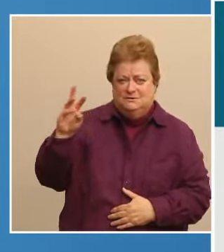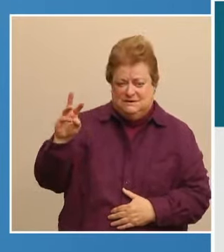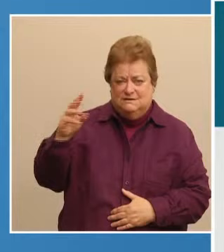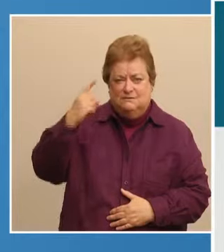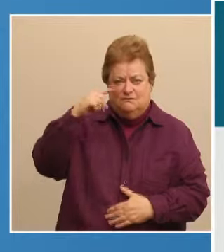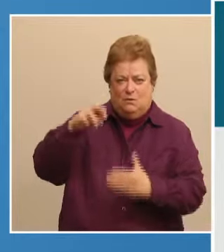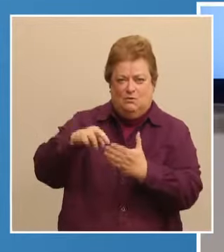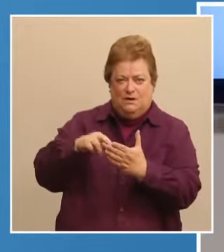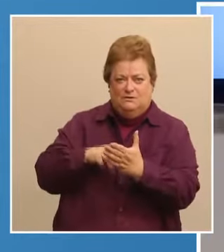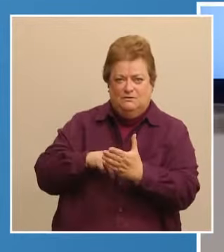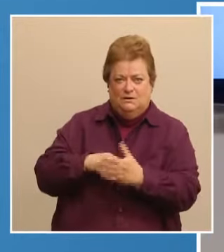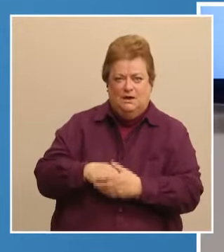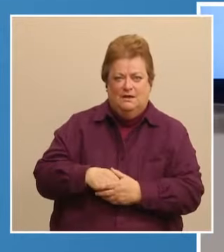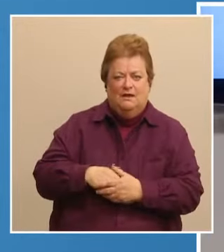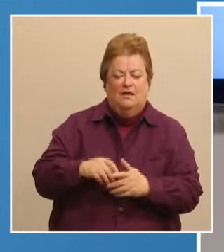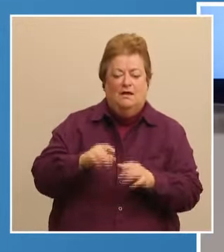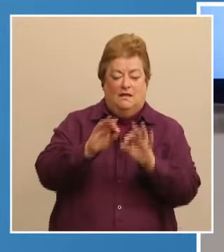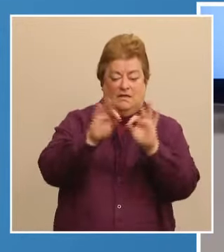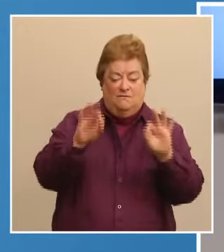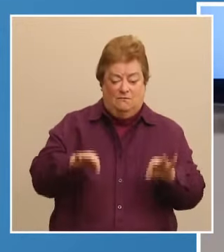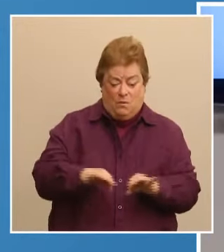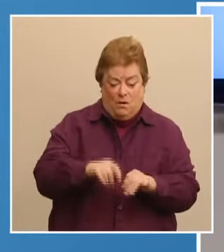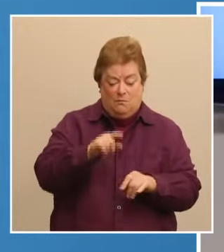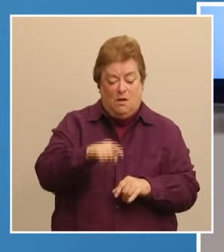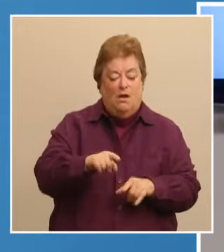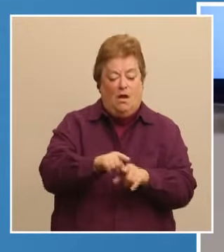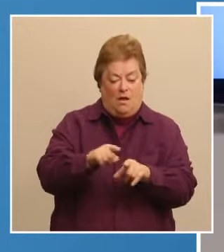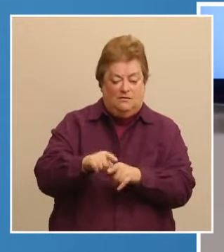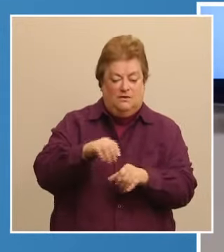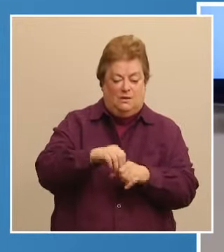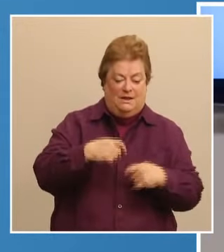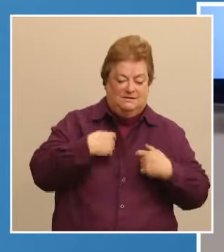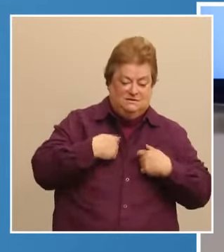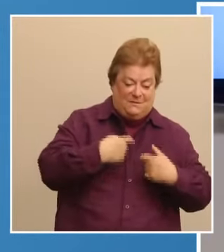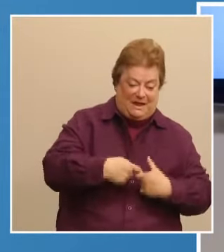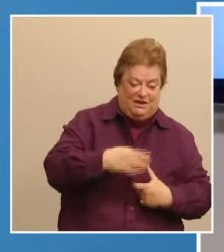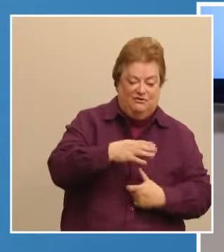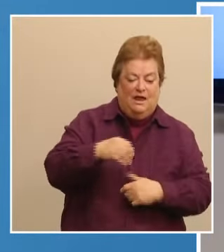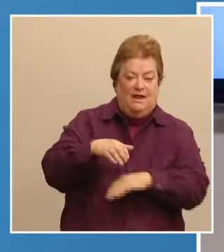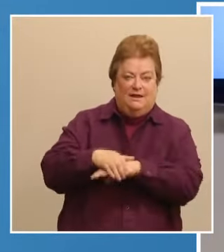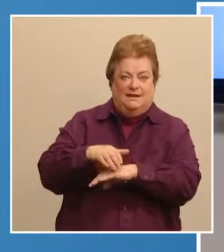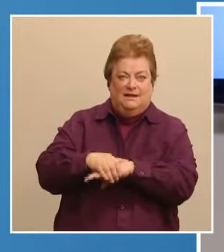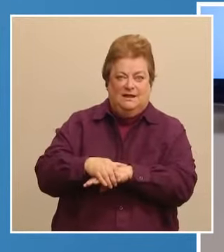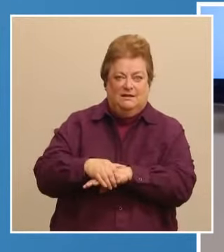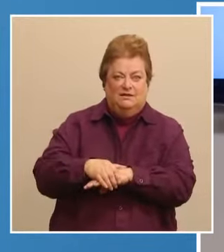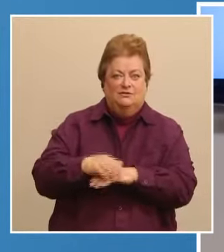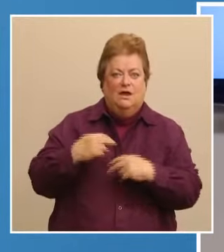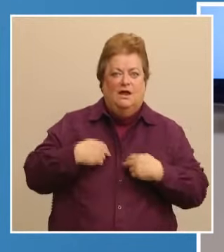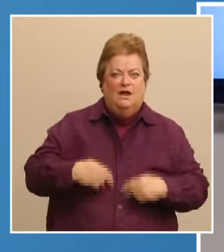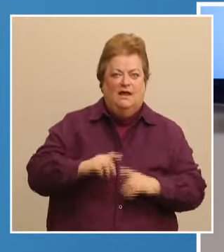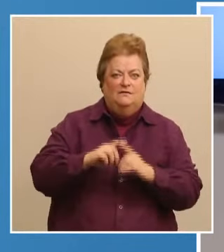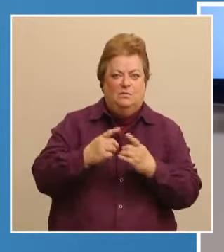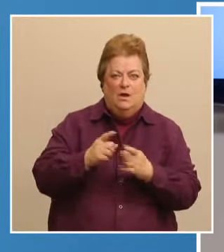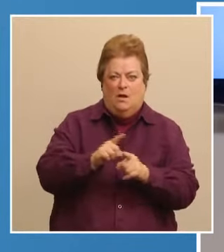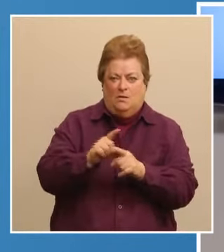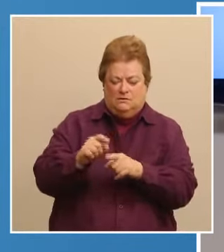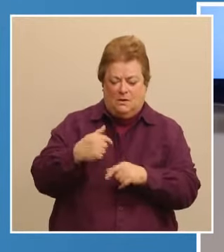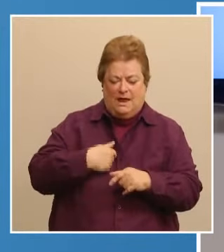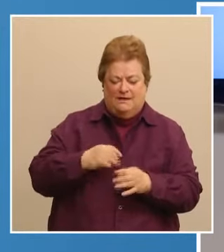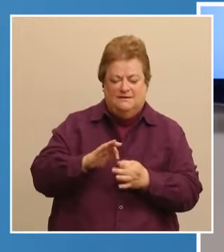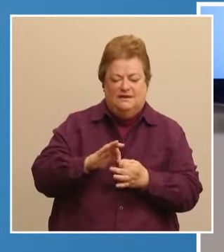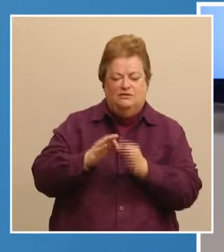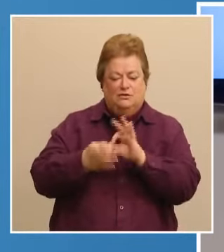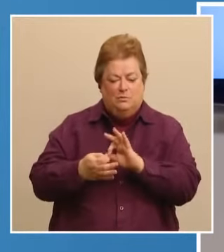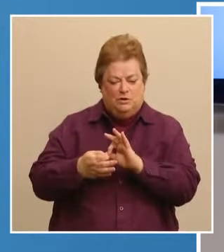402-441-8006 to register. The form is available in English and Spanish. The health department also has interpreters available